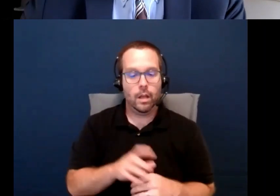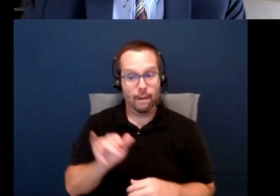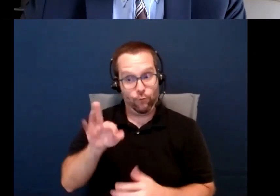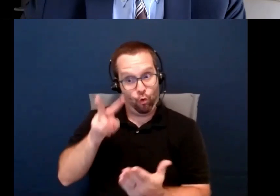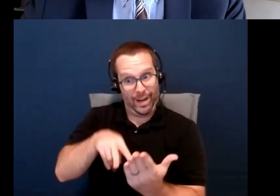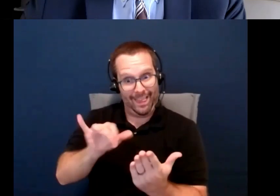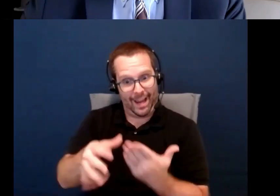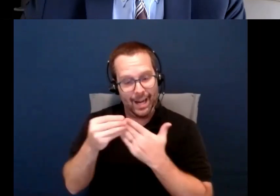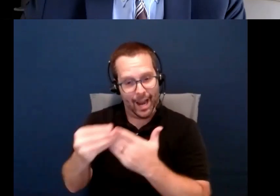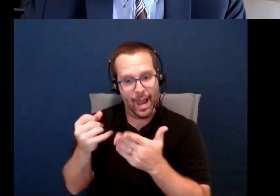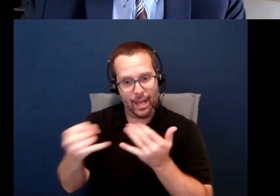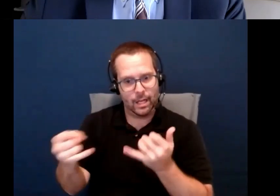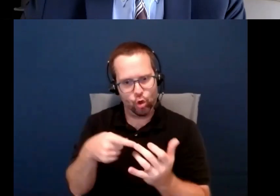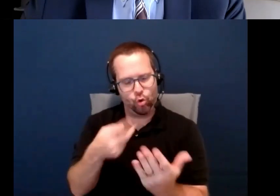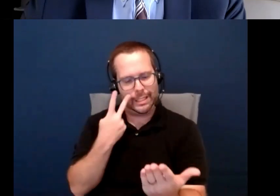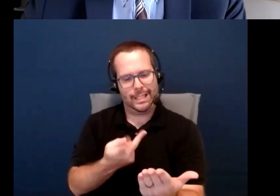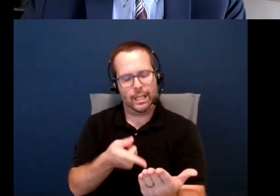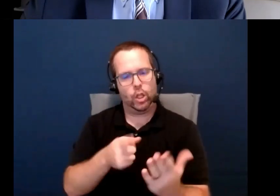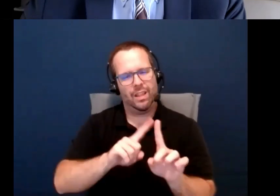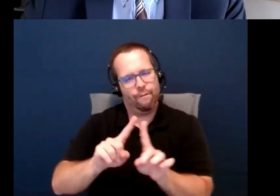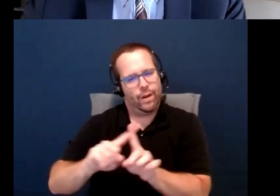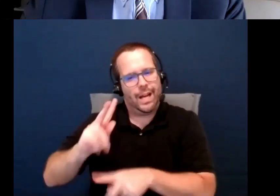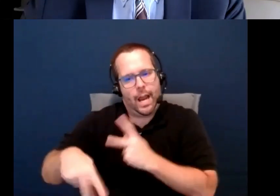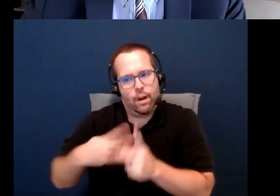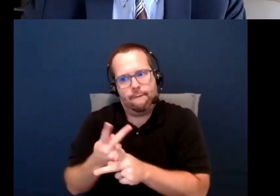thinking about for the development of